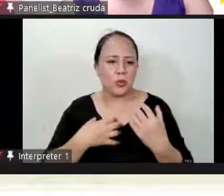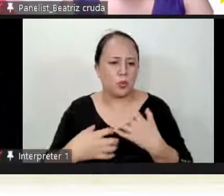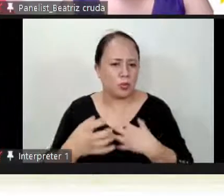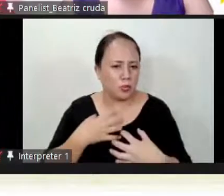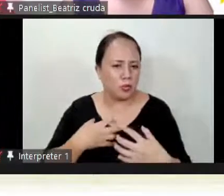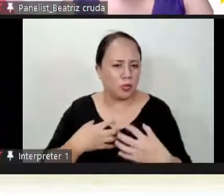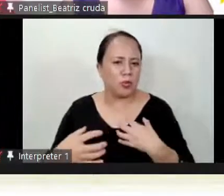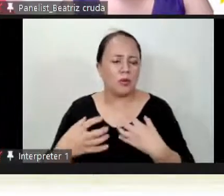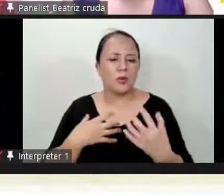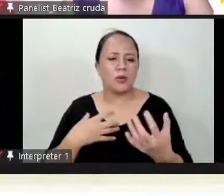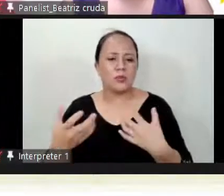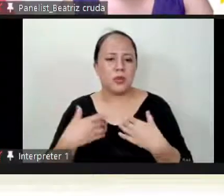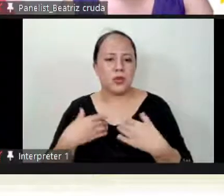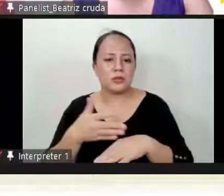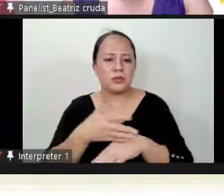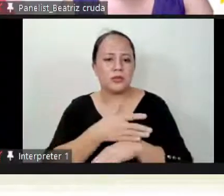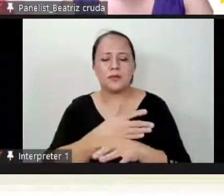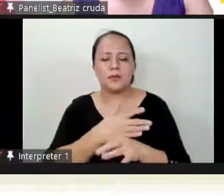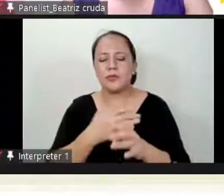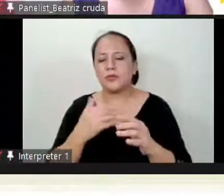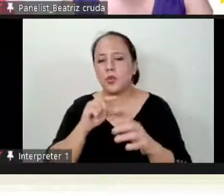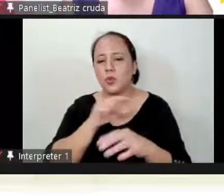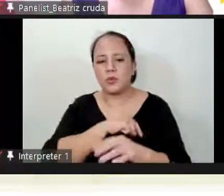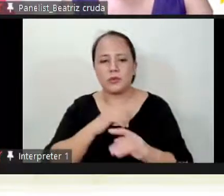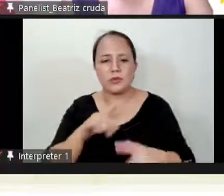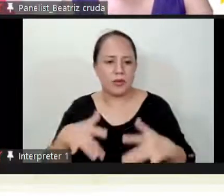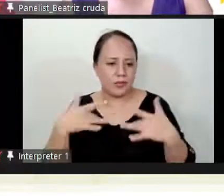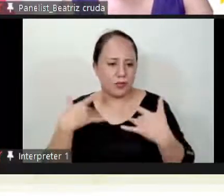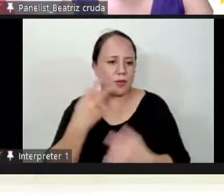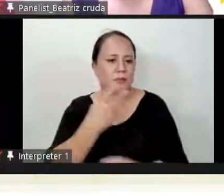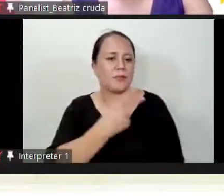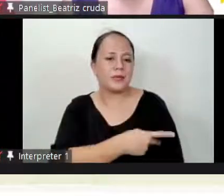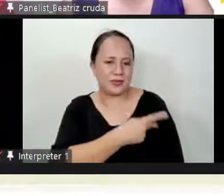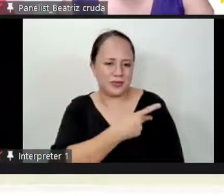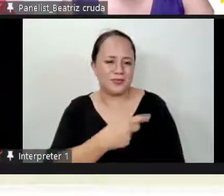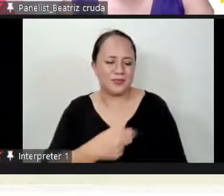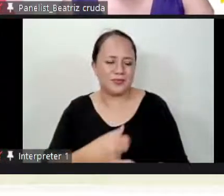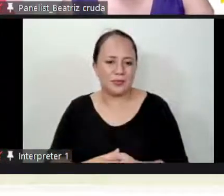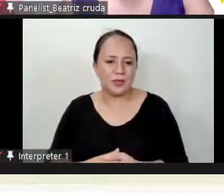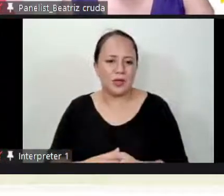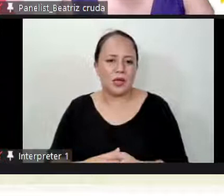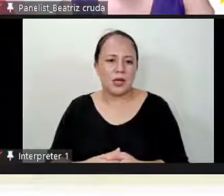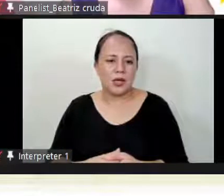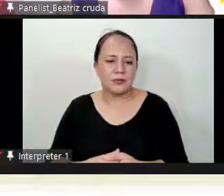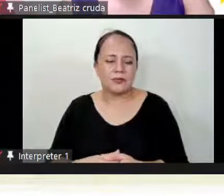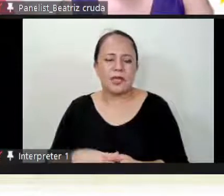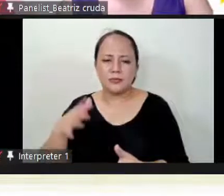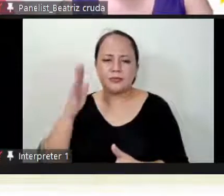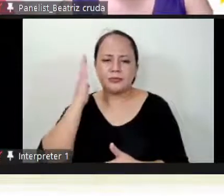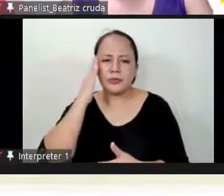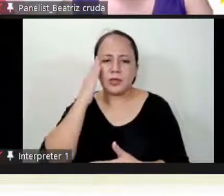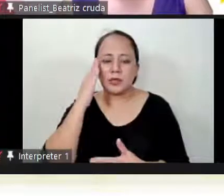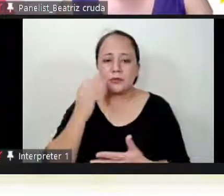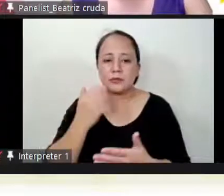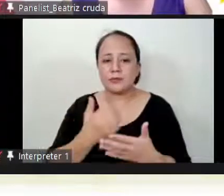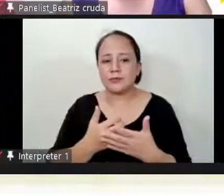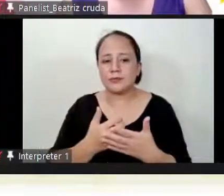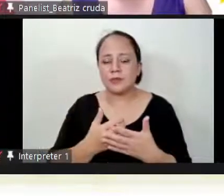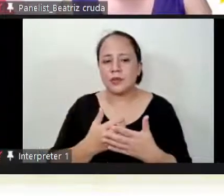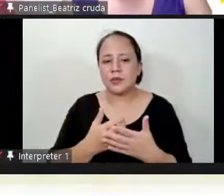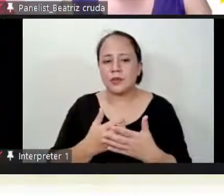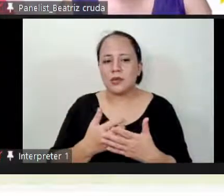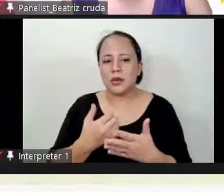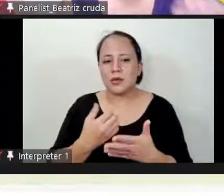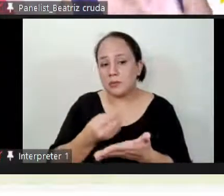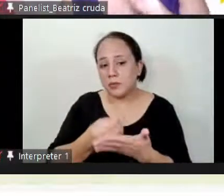want improved quality of life for our patients. We do note that The Economist at one point had